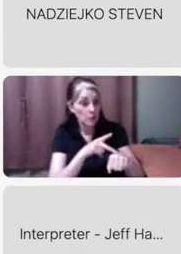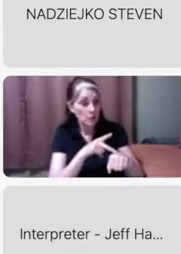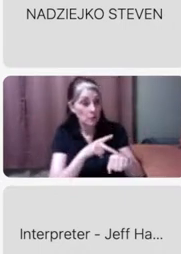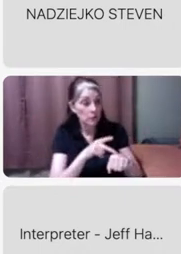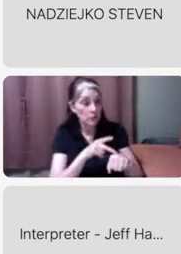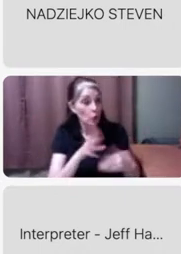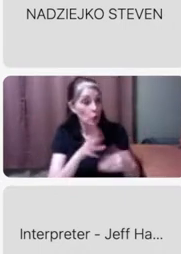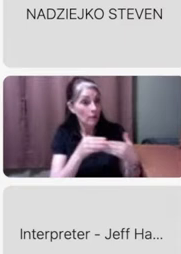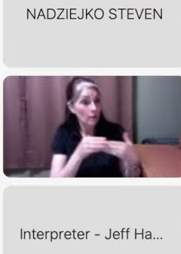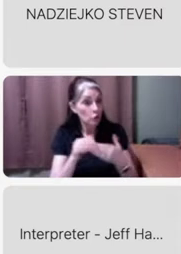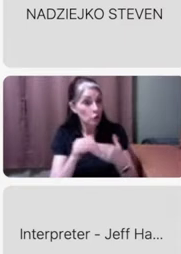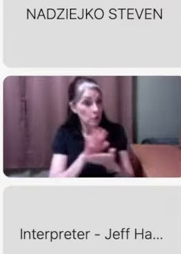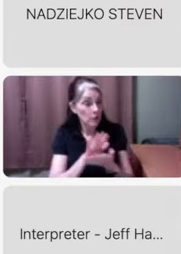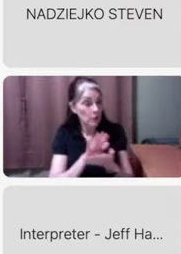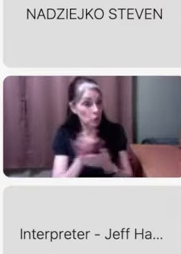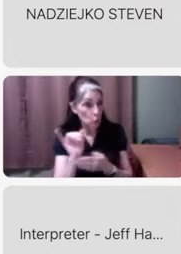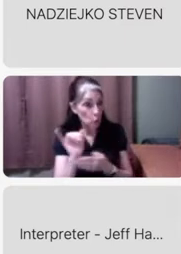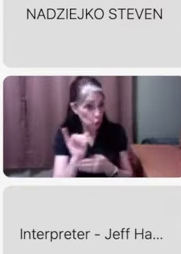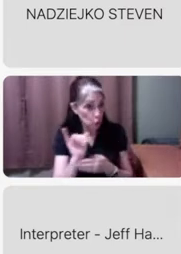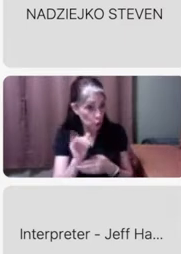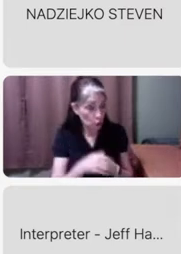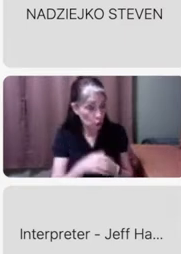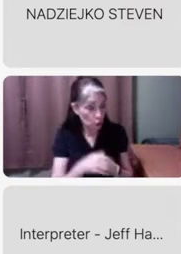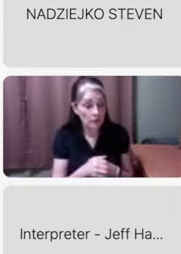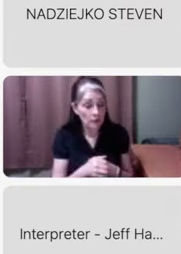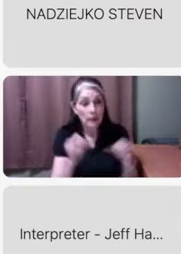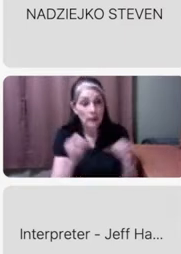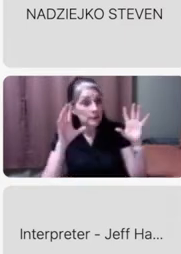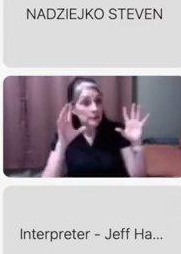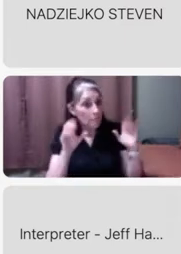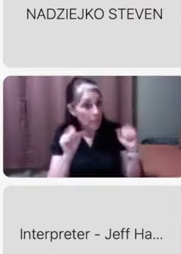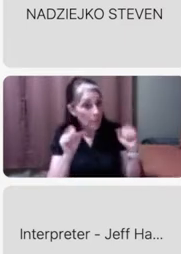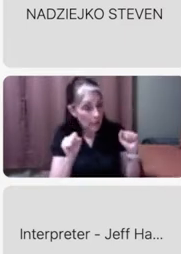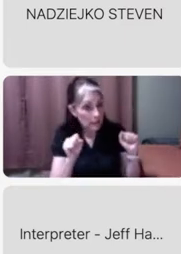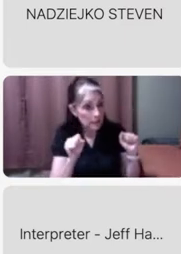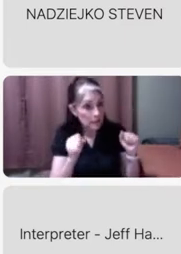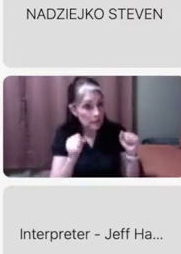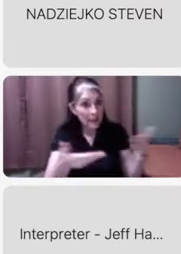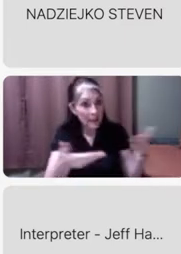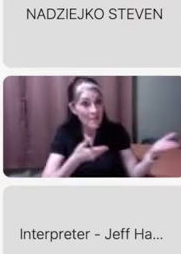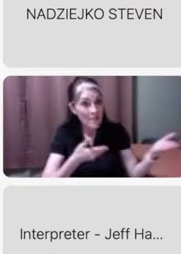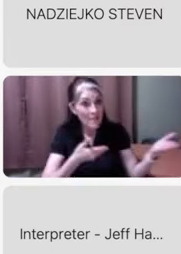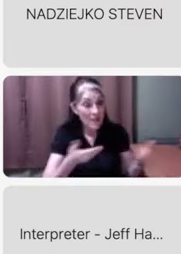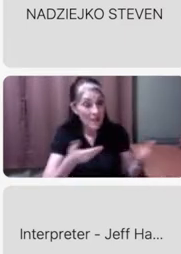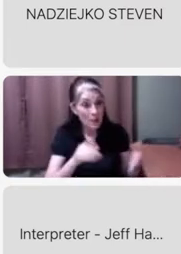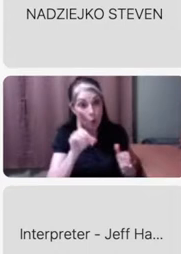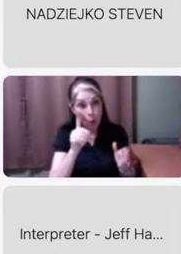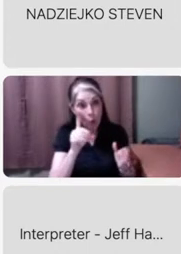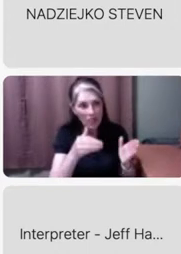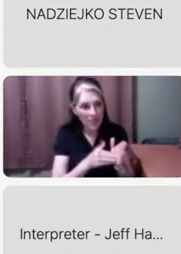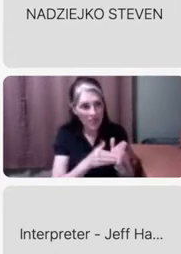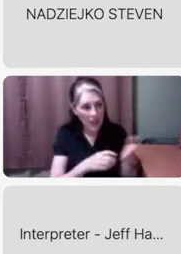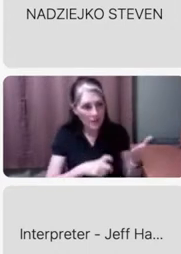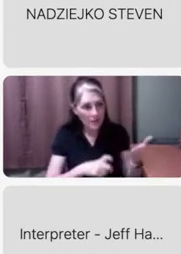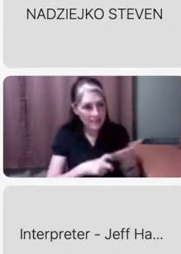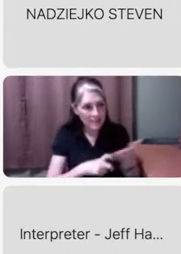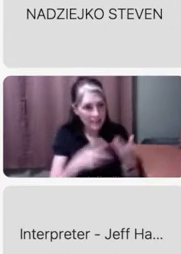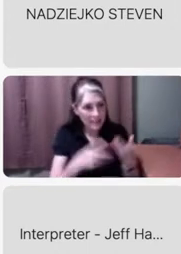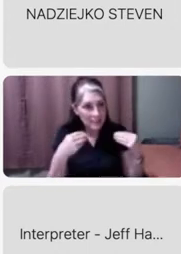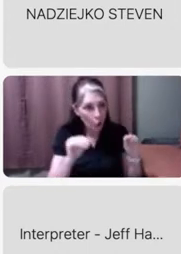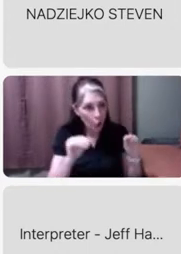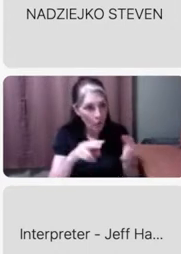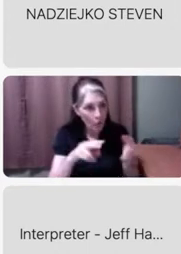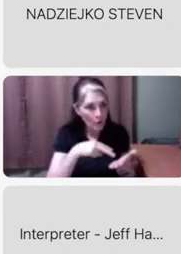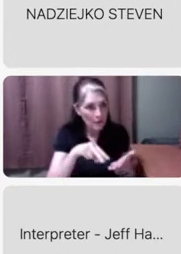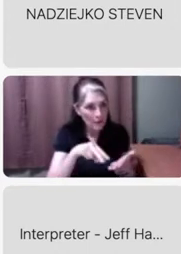school uh it's just amazing you know you guys need to invite me when you guys got a thousand tickets sold for a dance like that so i can go jam with